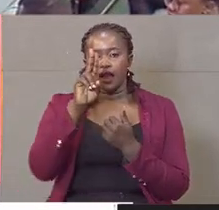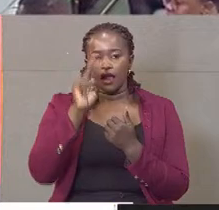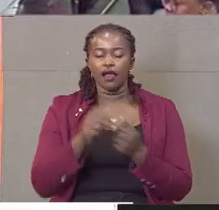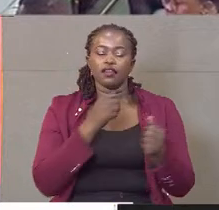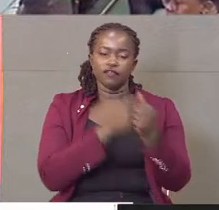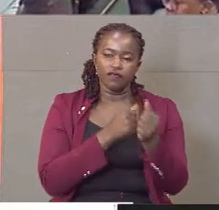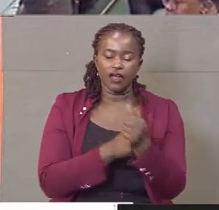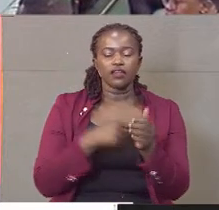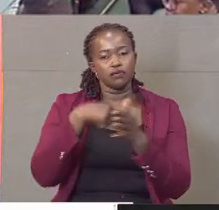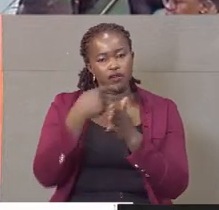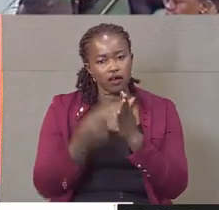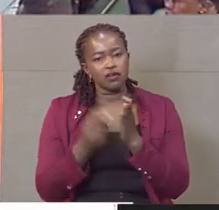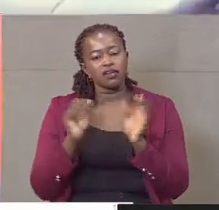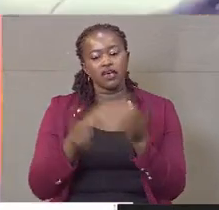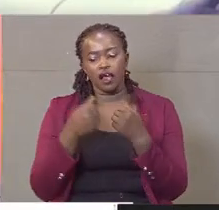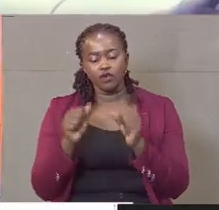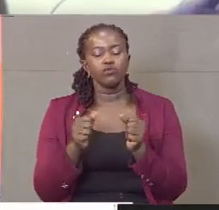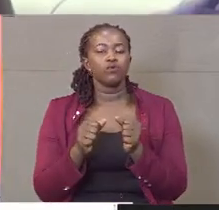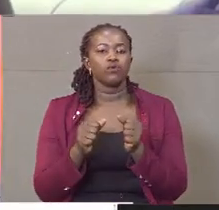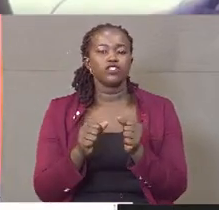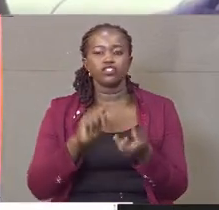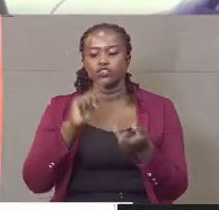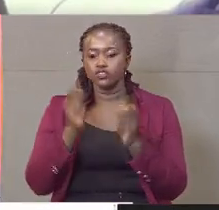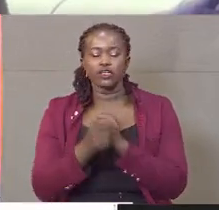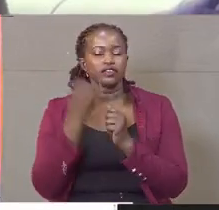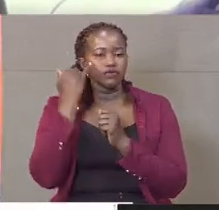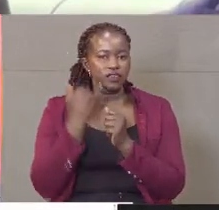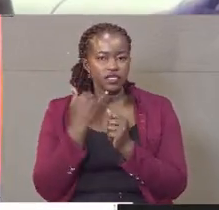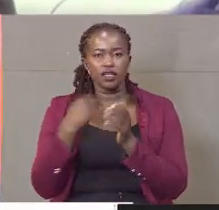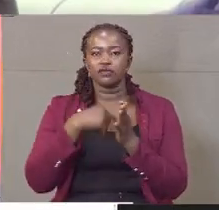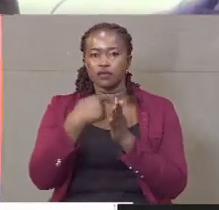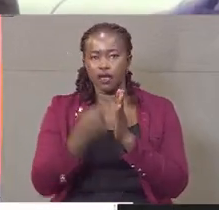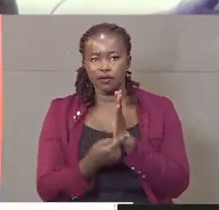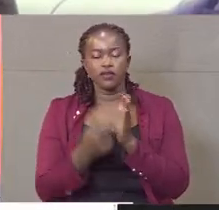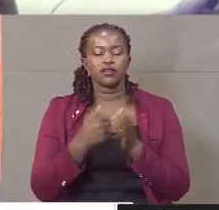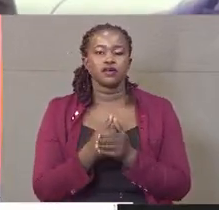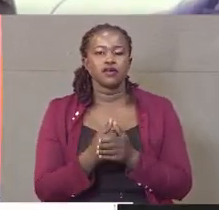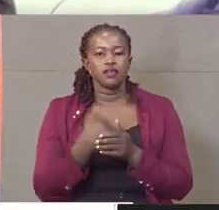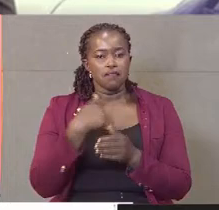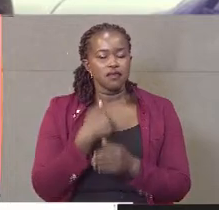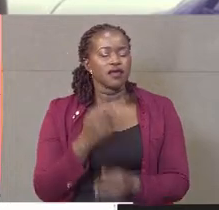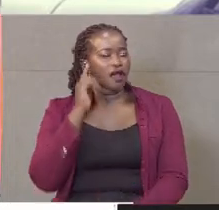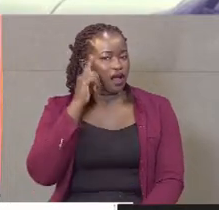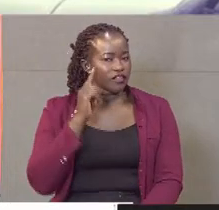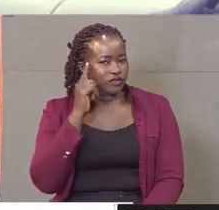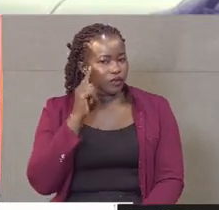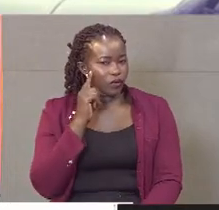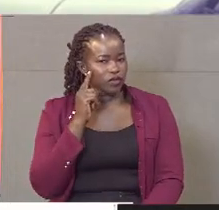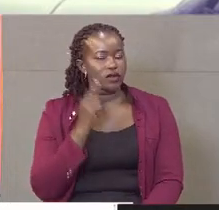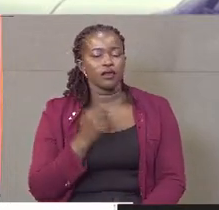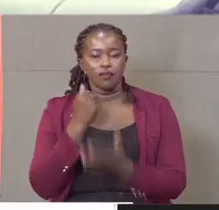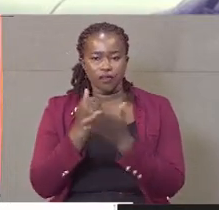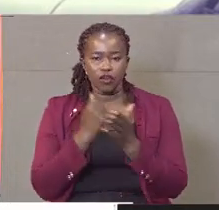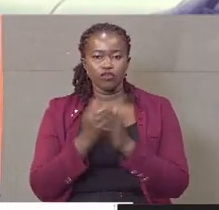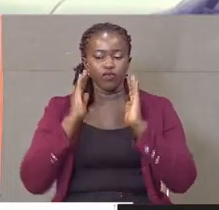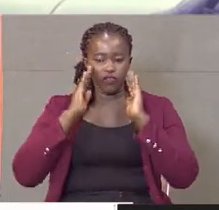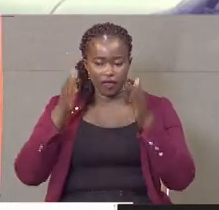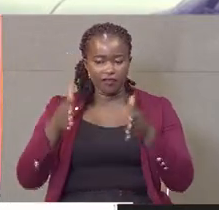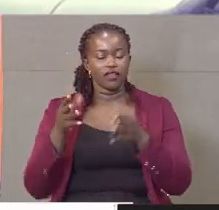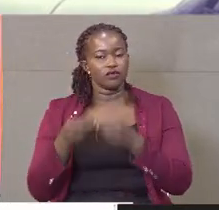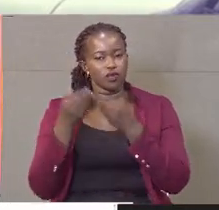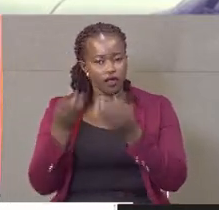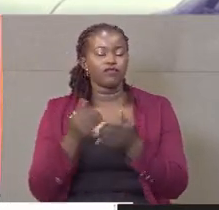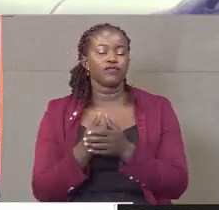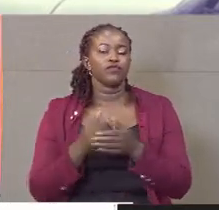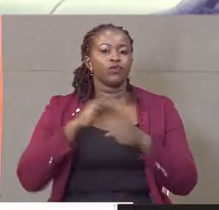cannot translate into serious priority. Yes. So I thought, given the emphasis you have given it, we make